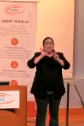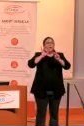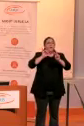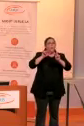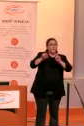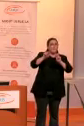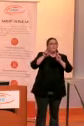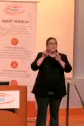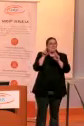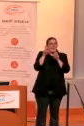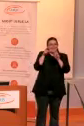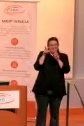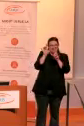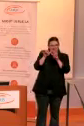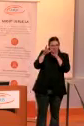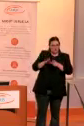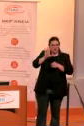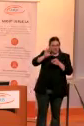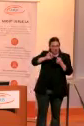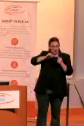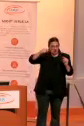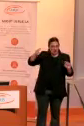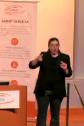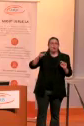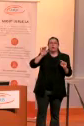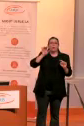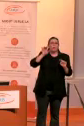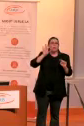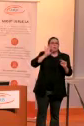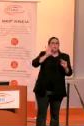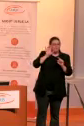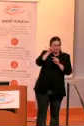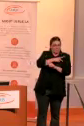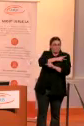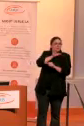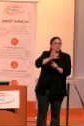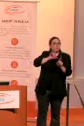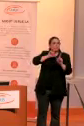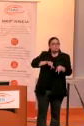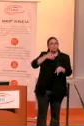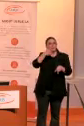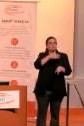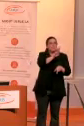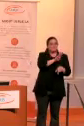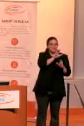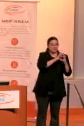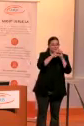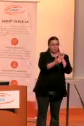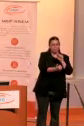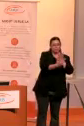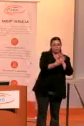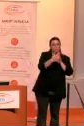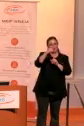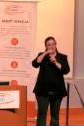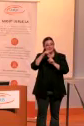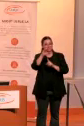to a T cell intervention, is going to respond to a B cell intervention. And this is really